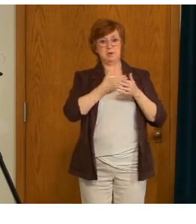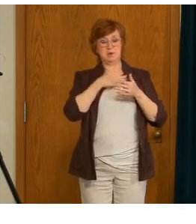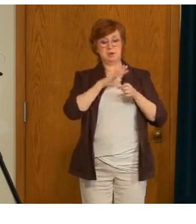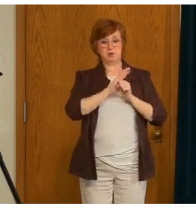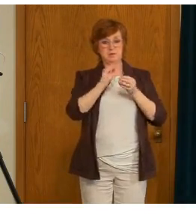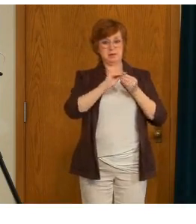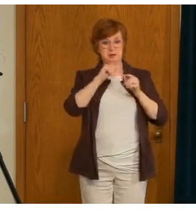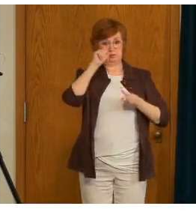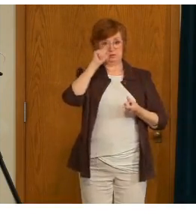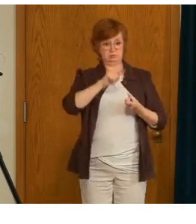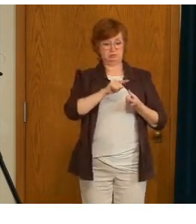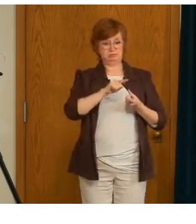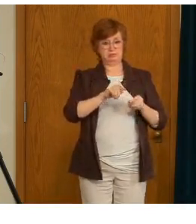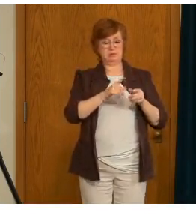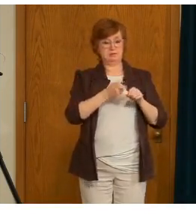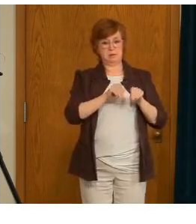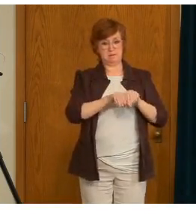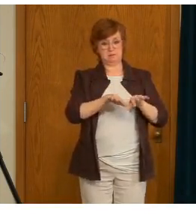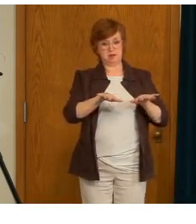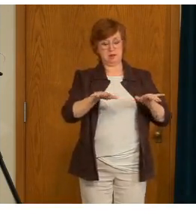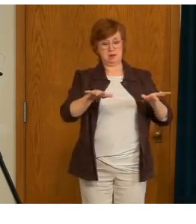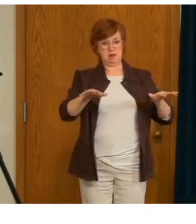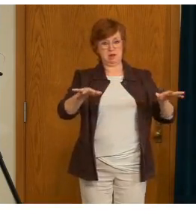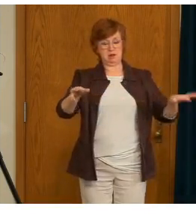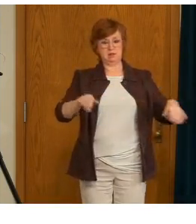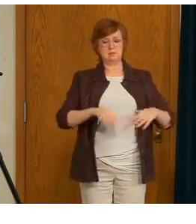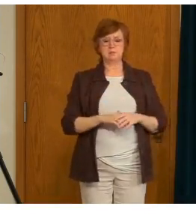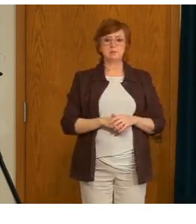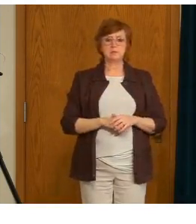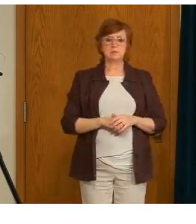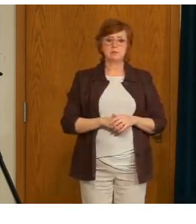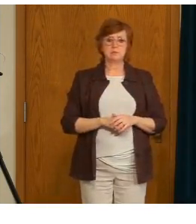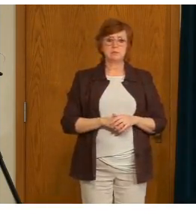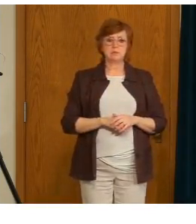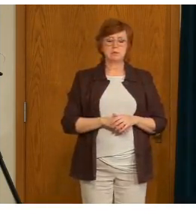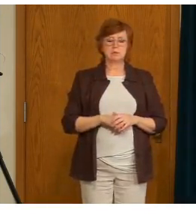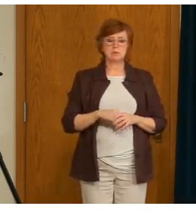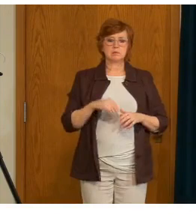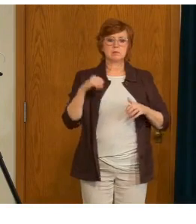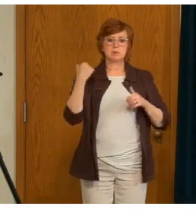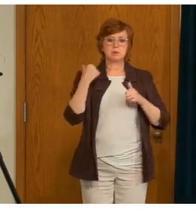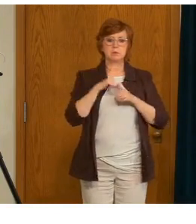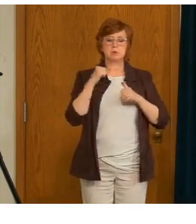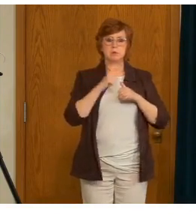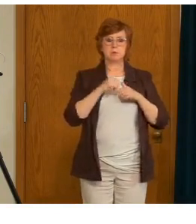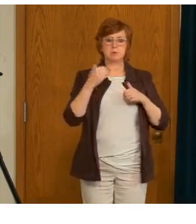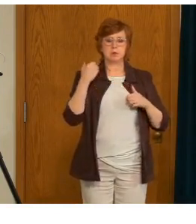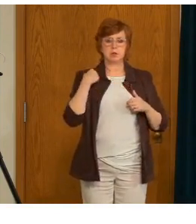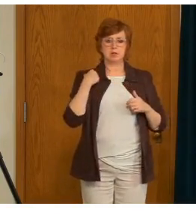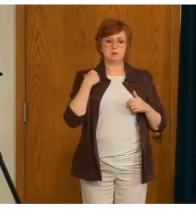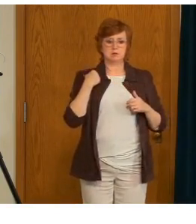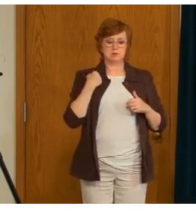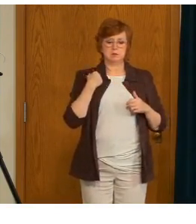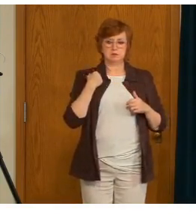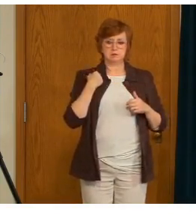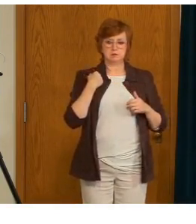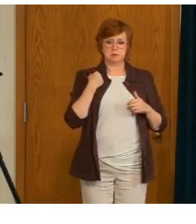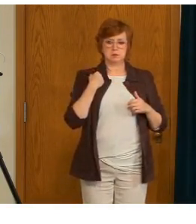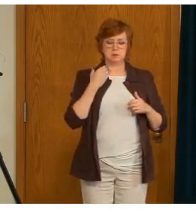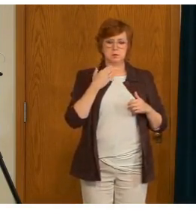of the last 7 days, and the Minister mentioned the impact of vaccinations, less than 10% of our COVID cases were in people over the age of